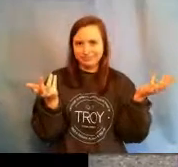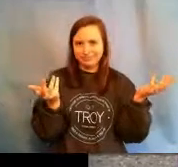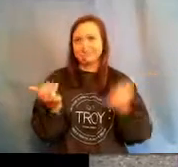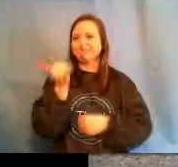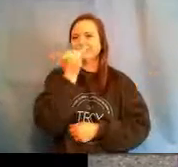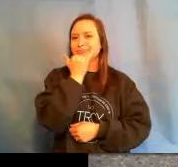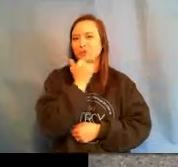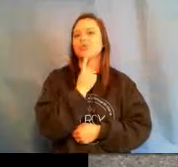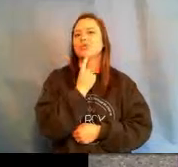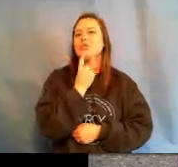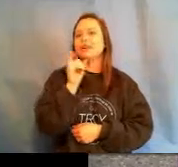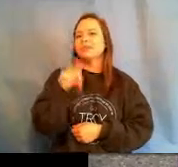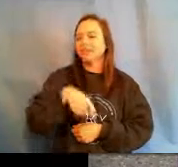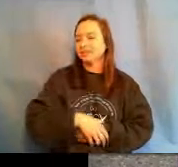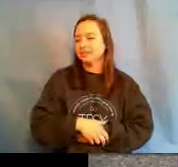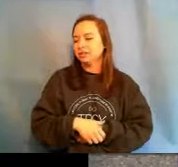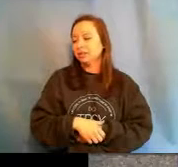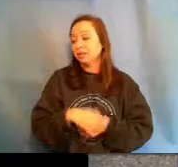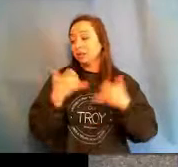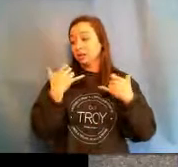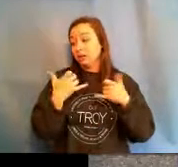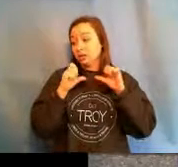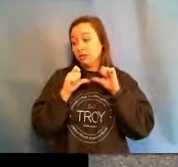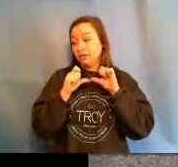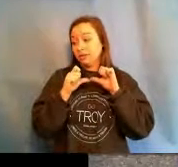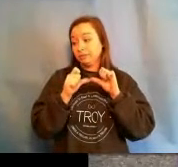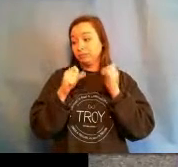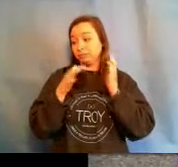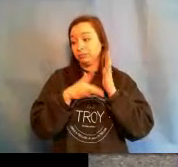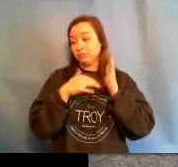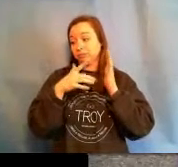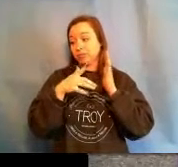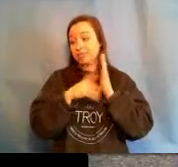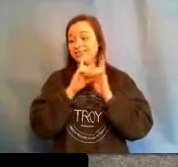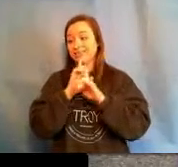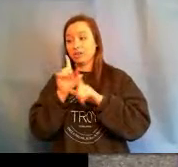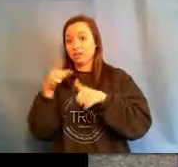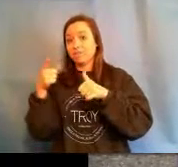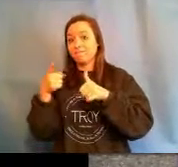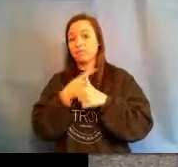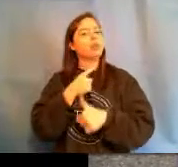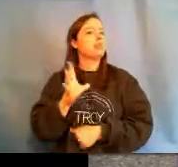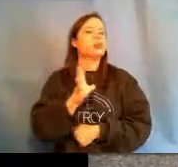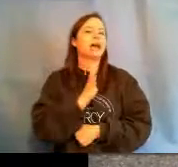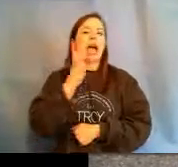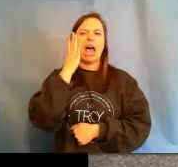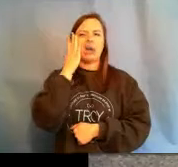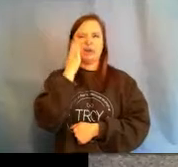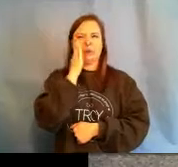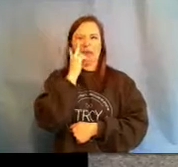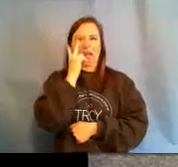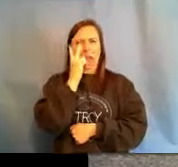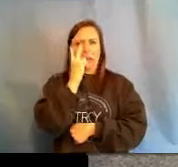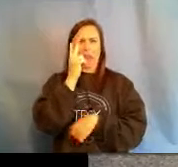is false. Now, on some of these, they put the answer first. That's okay. I know it looks a little